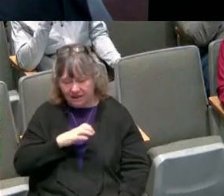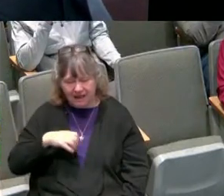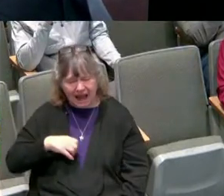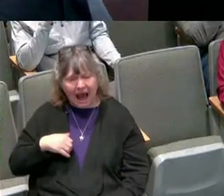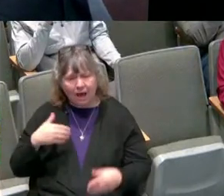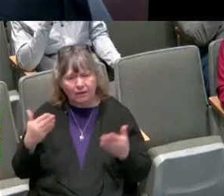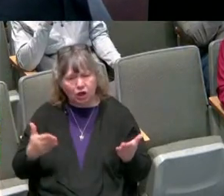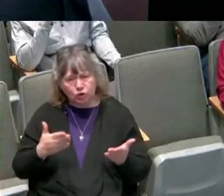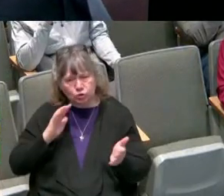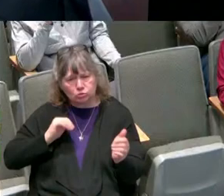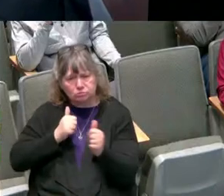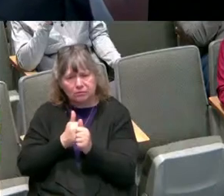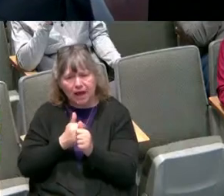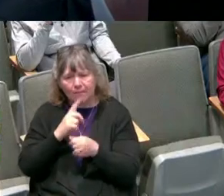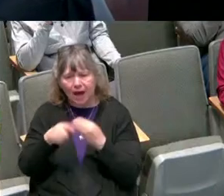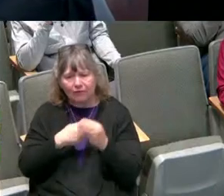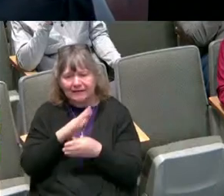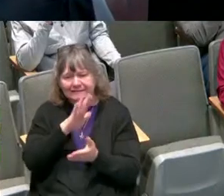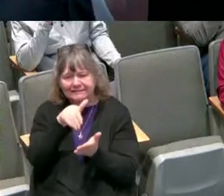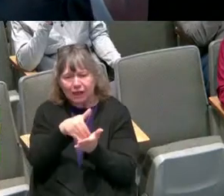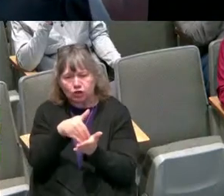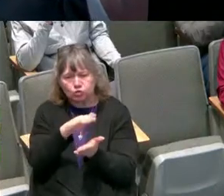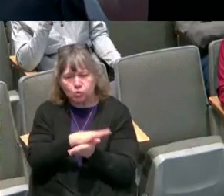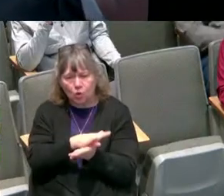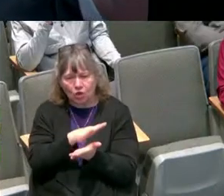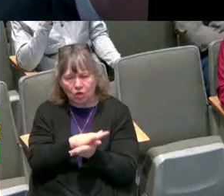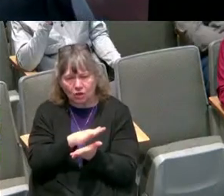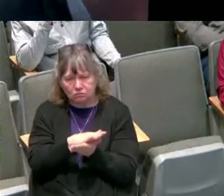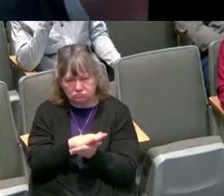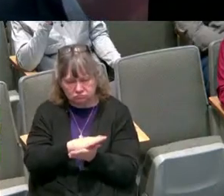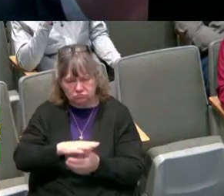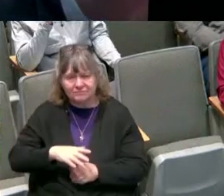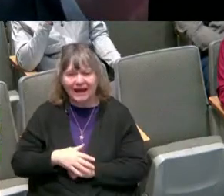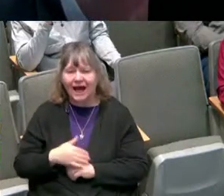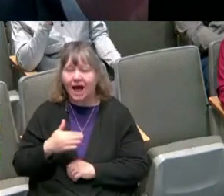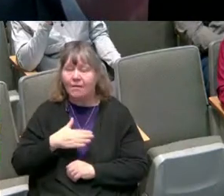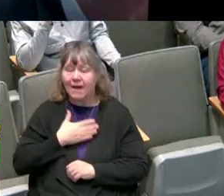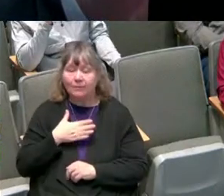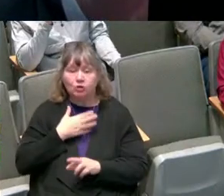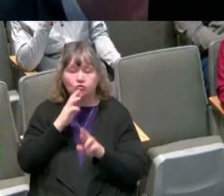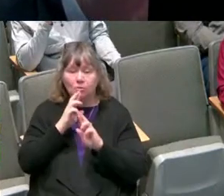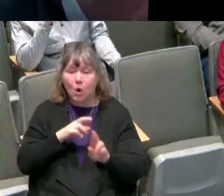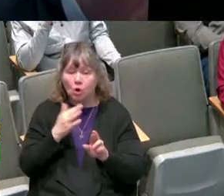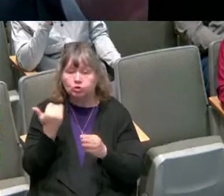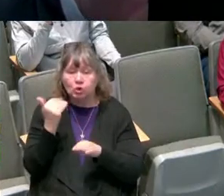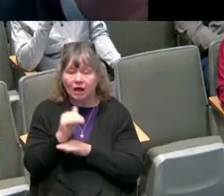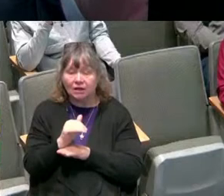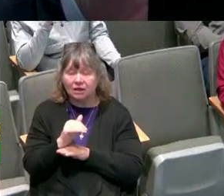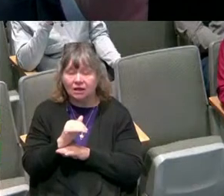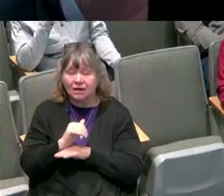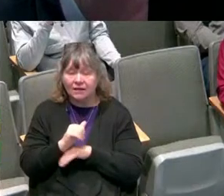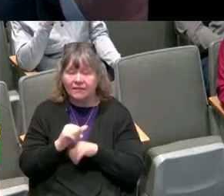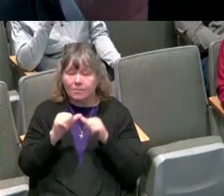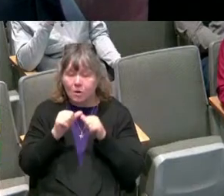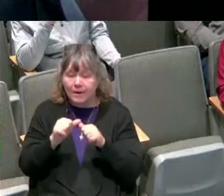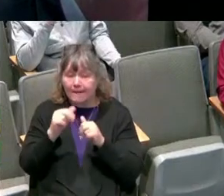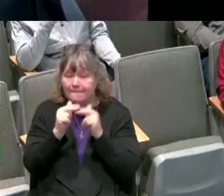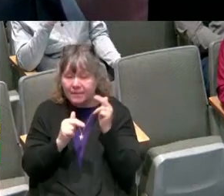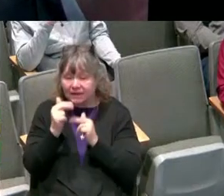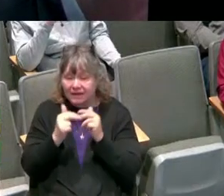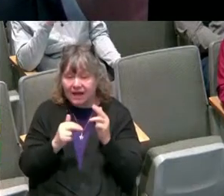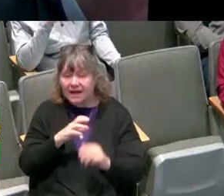an update on the status of the Center School I'm happy to report tonight that the permanent building committee